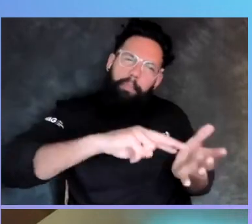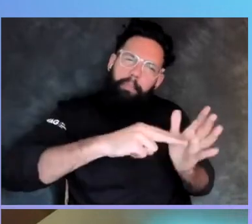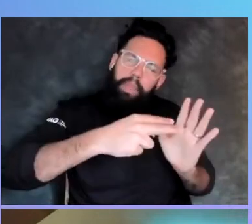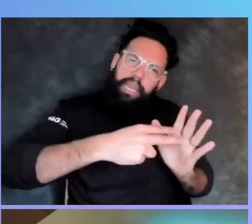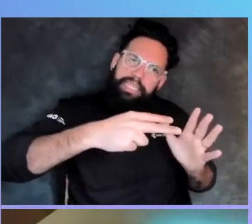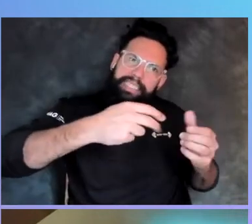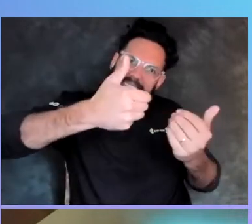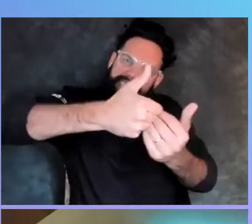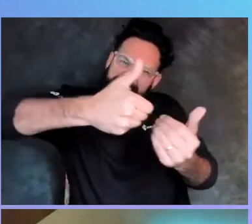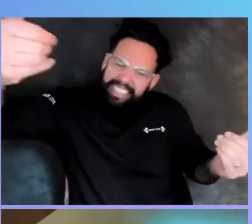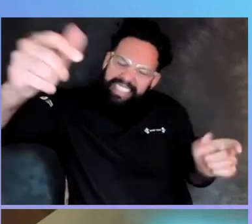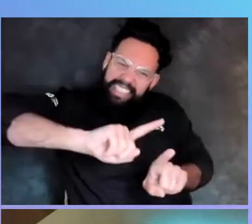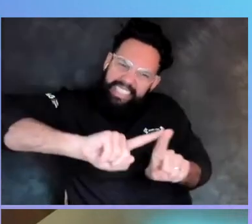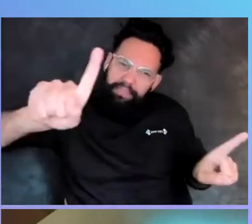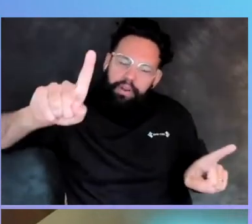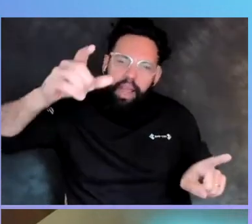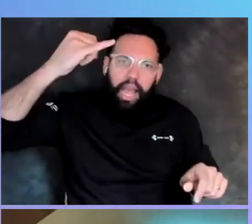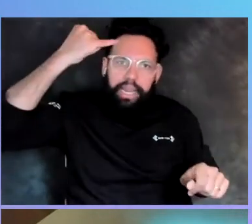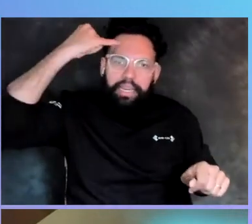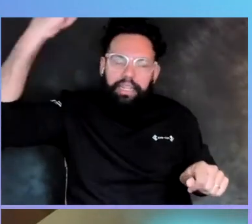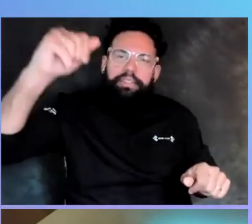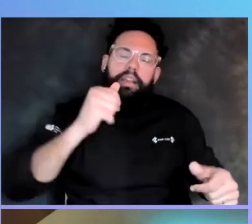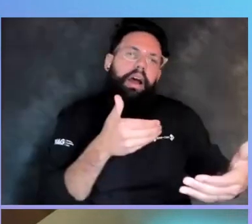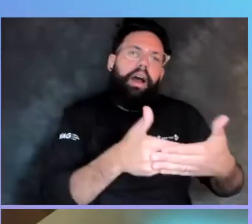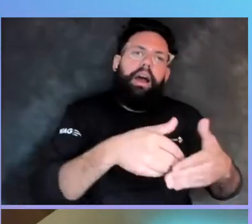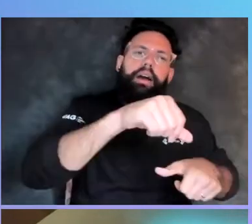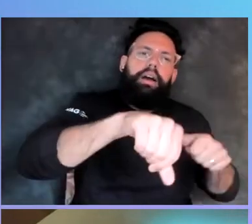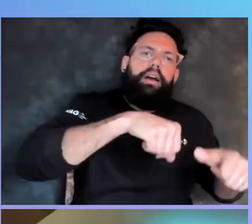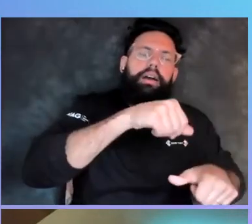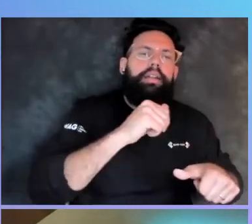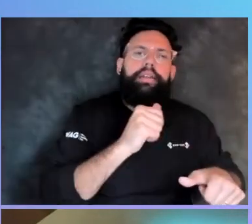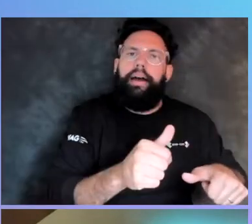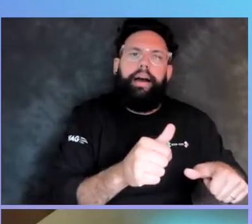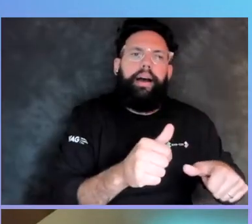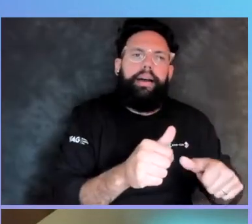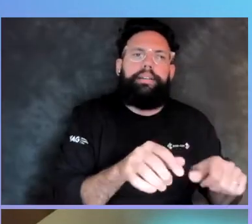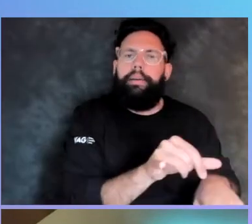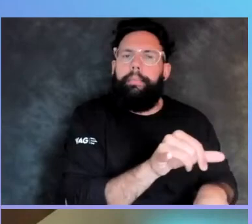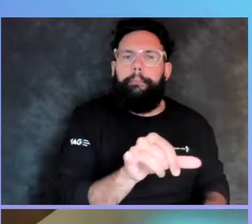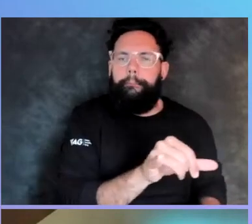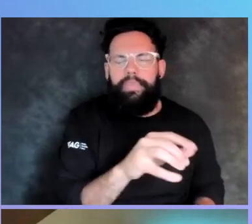Dylan has several great examples that I think will help make this all a little bit more clear.